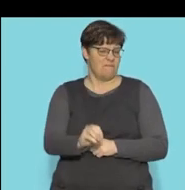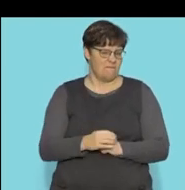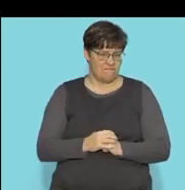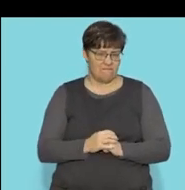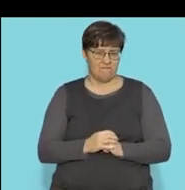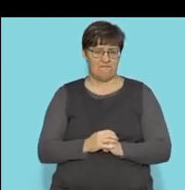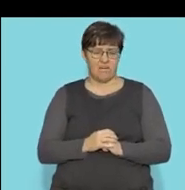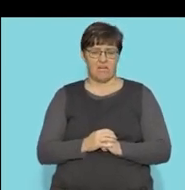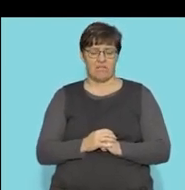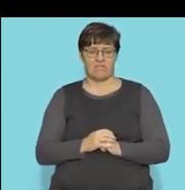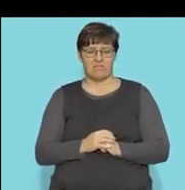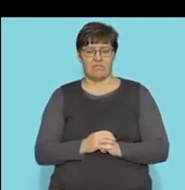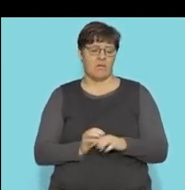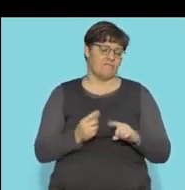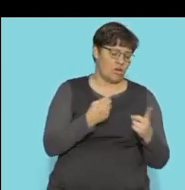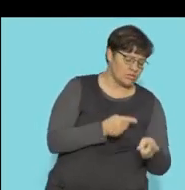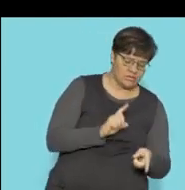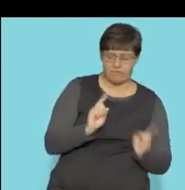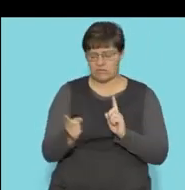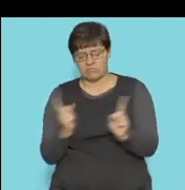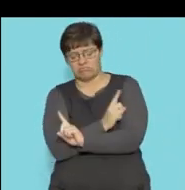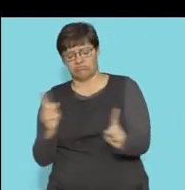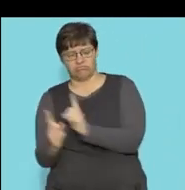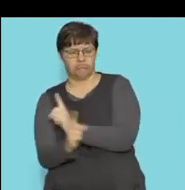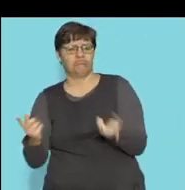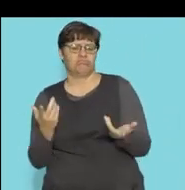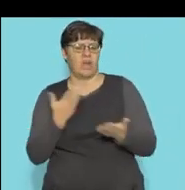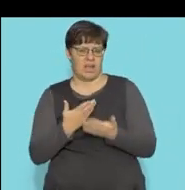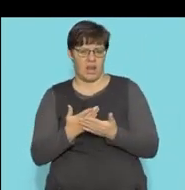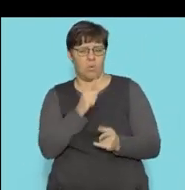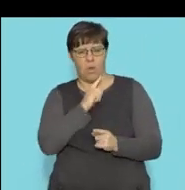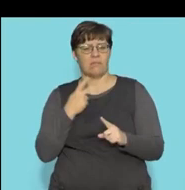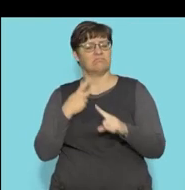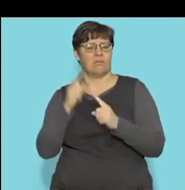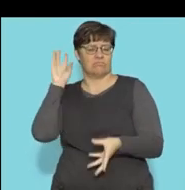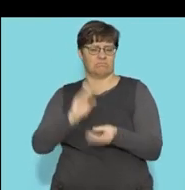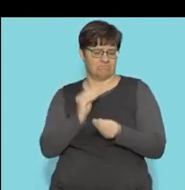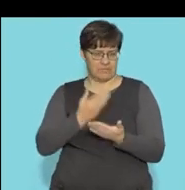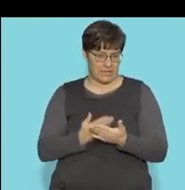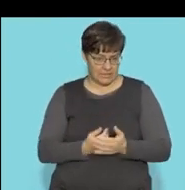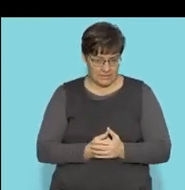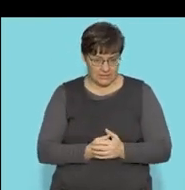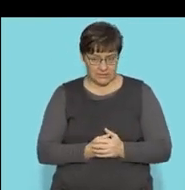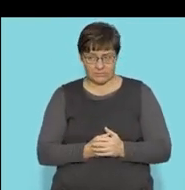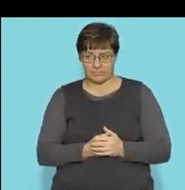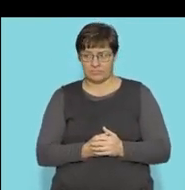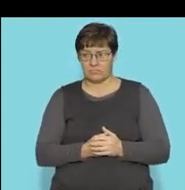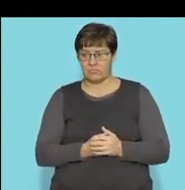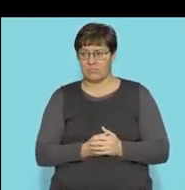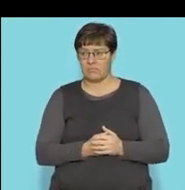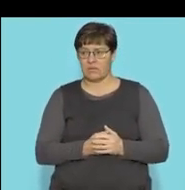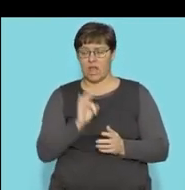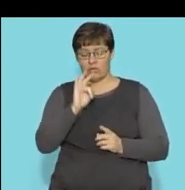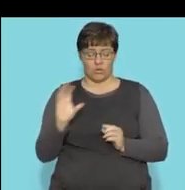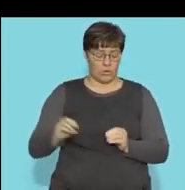I know that the order isn't important, because I know that I can swap it around because everything's being multiplied together. So I'm going to take the